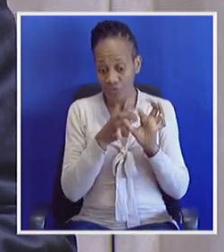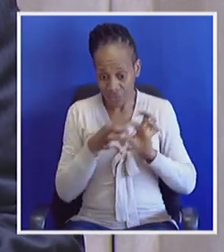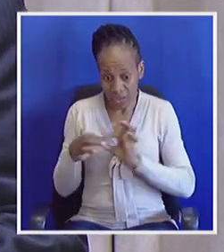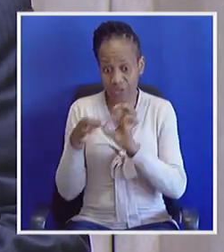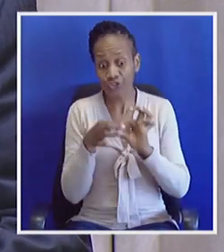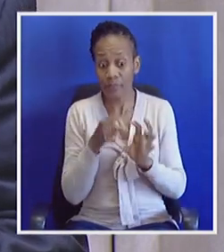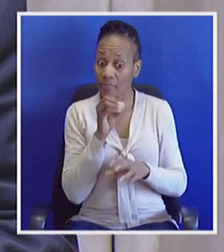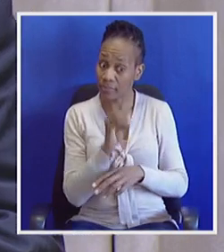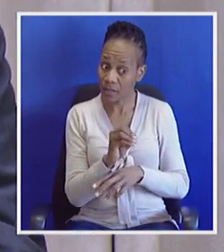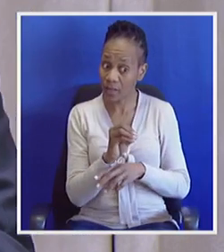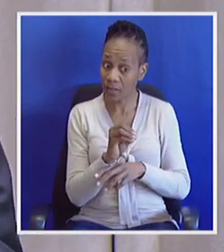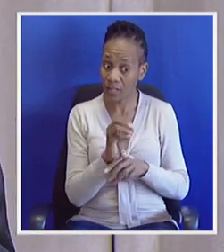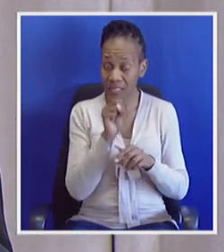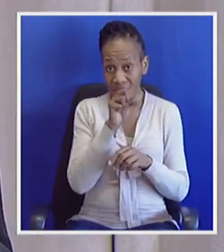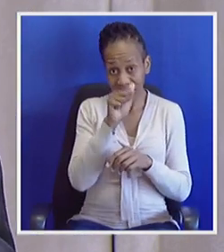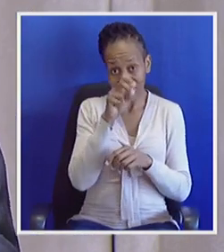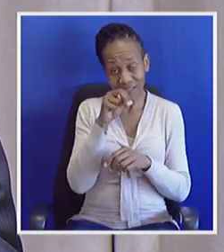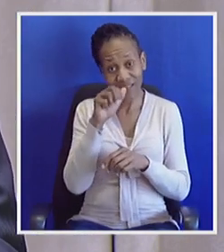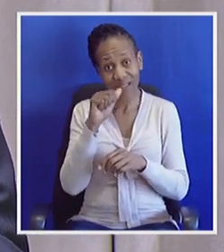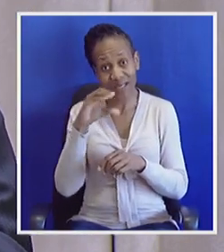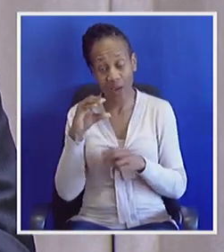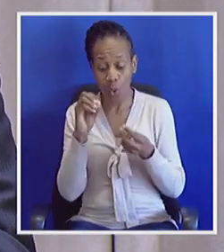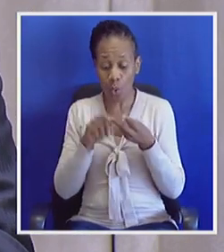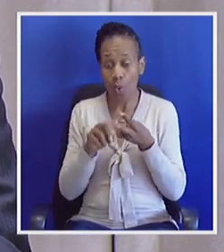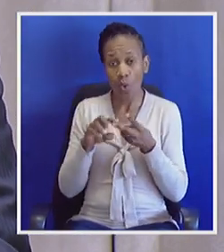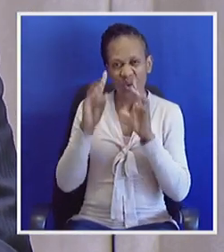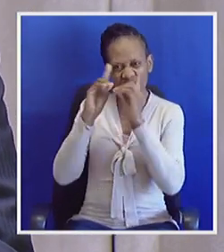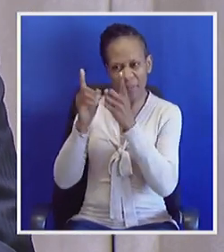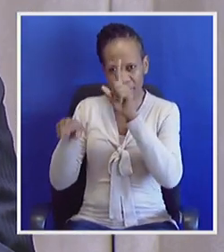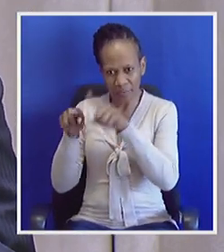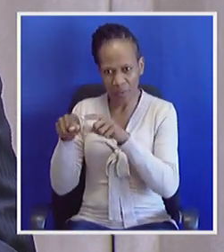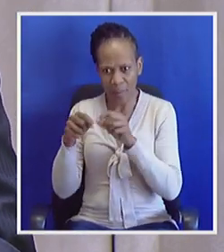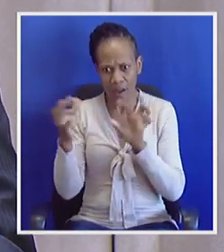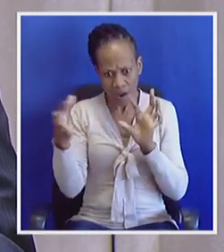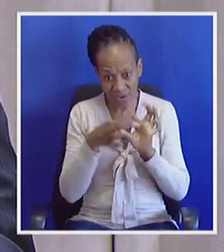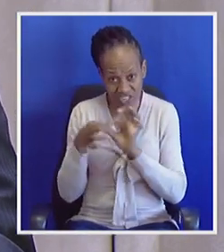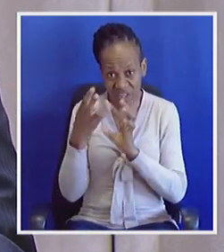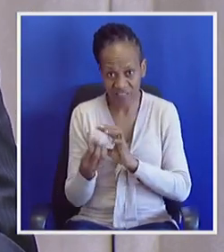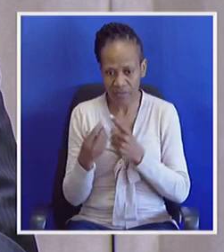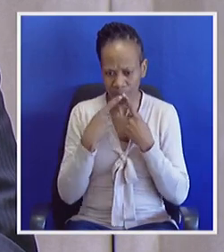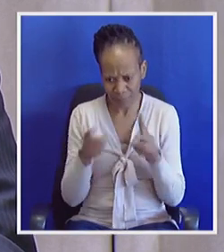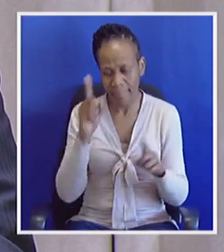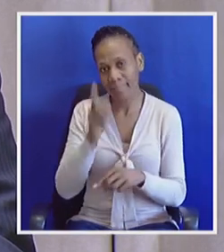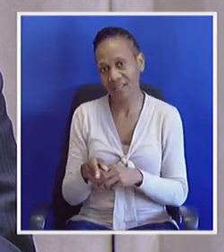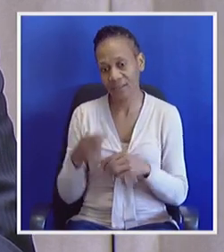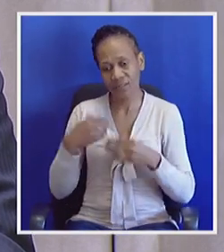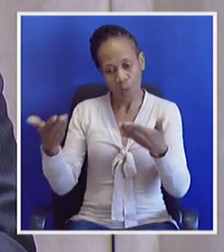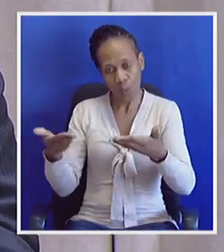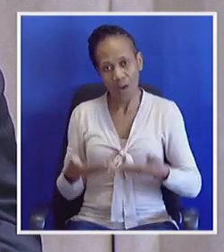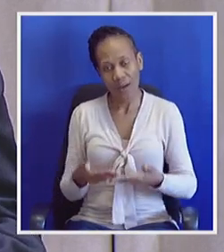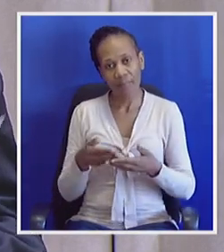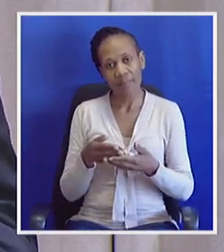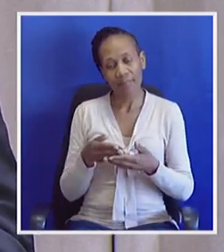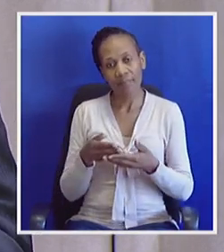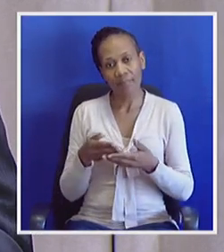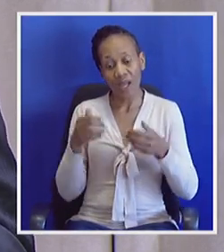any, with SANAC and other government entities. We welcome the appointment of Dr. Sandy Lebutelezi as the